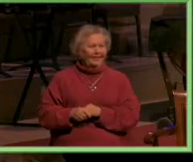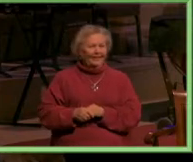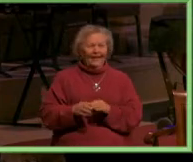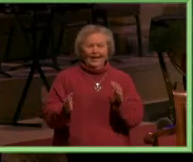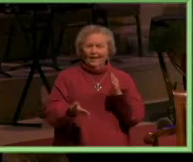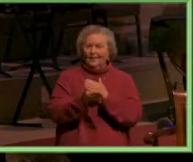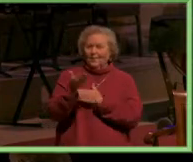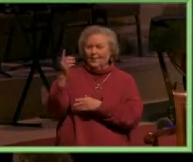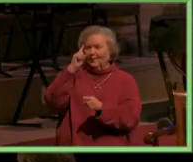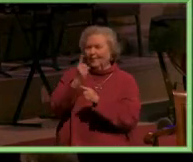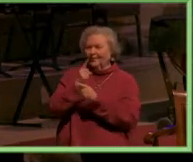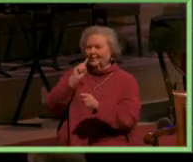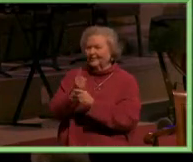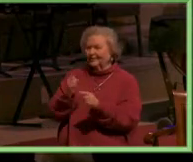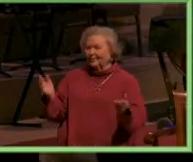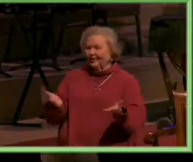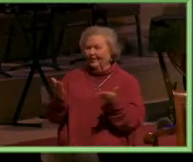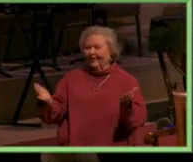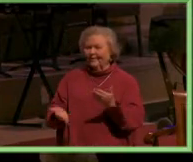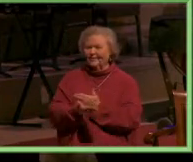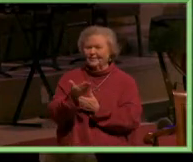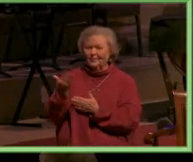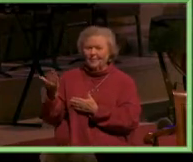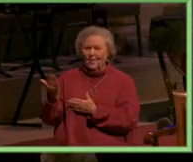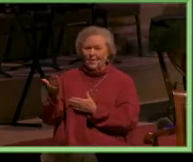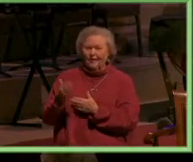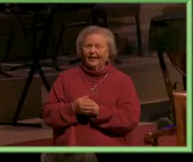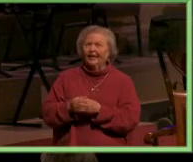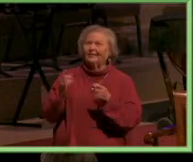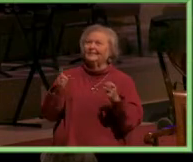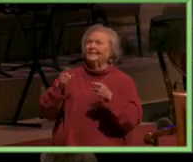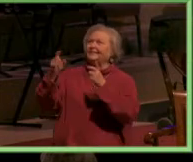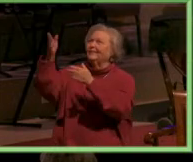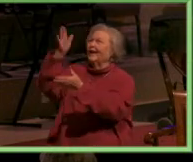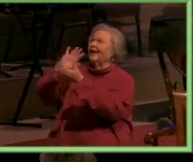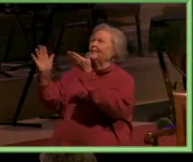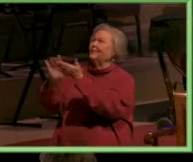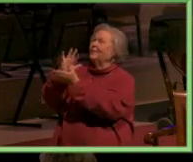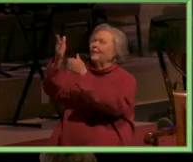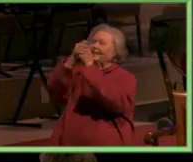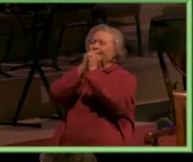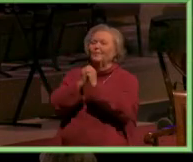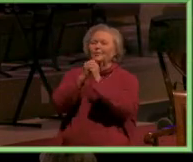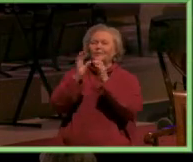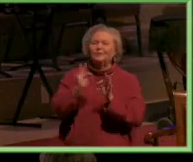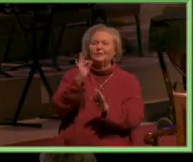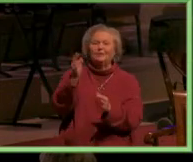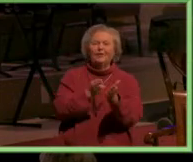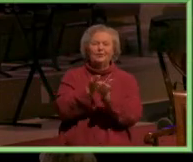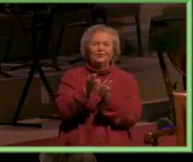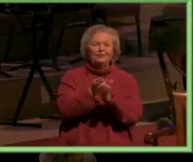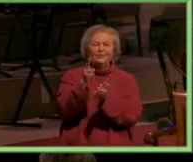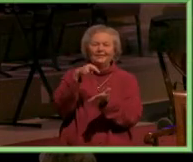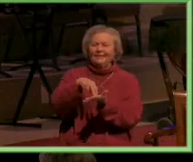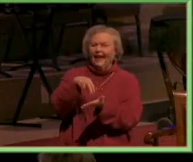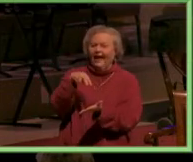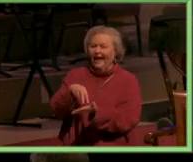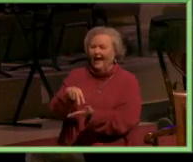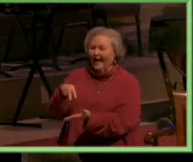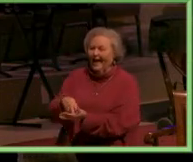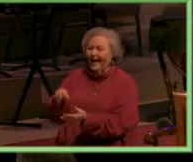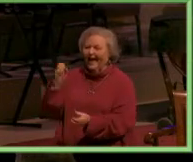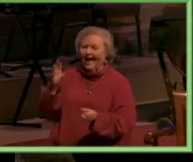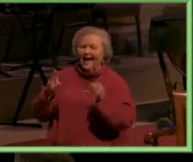Good morning, brothers and sisters. We are here this morning to give God the glory, to worship in spirit and truth. Stand to your feet, brothers